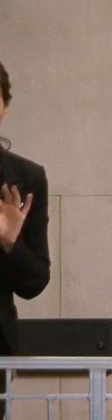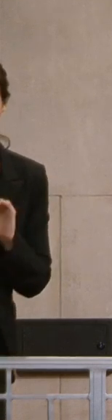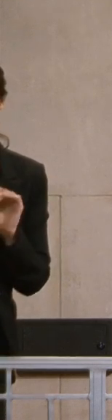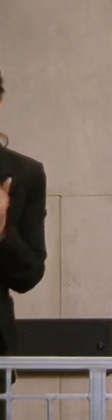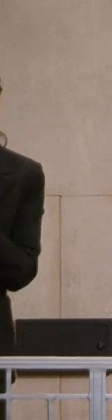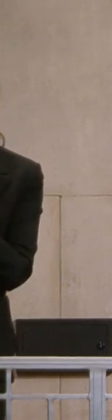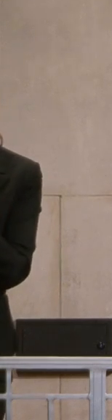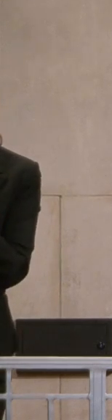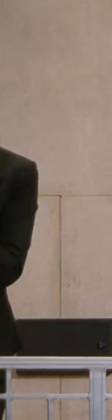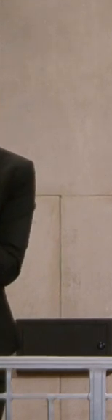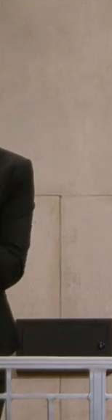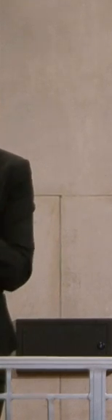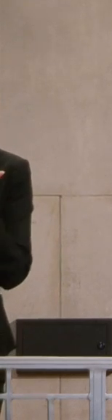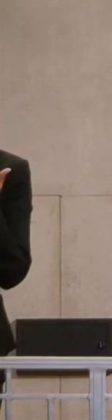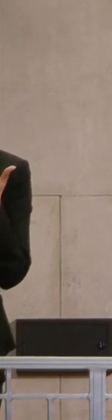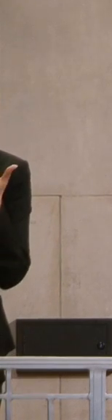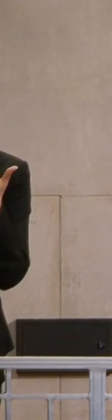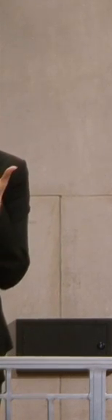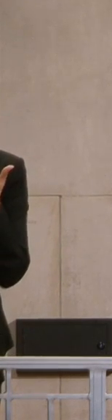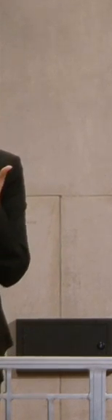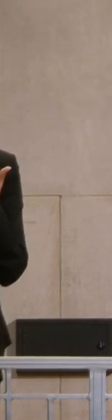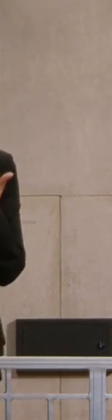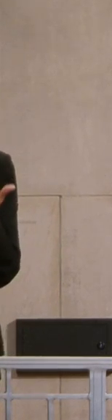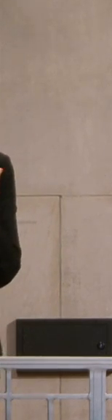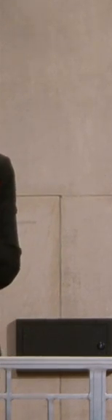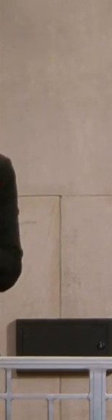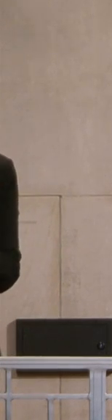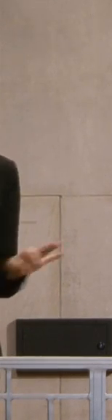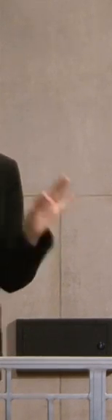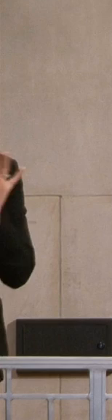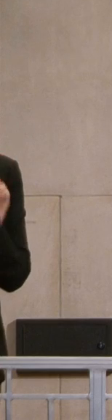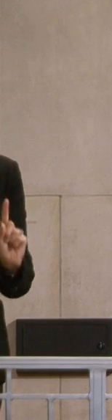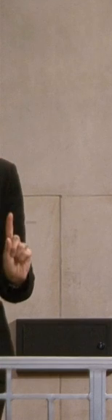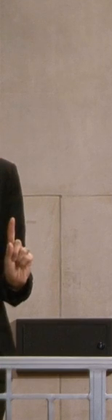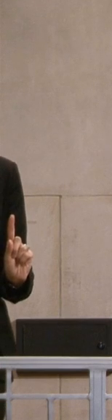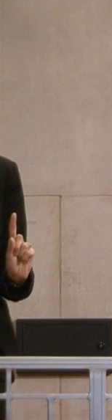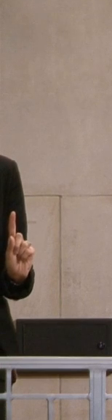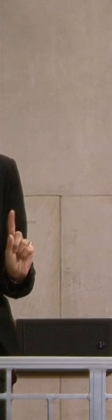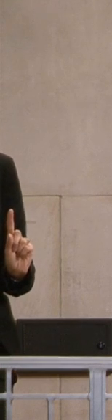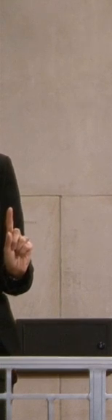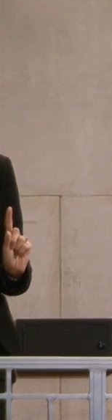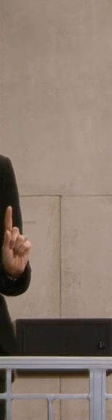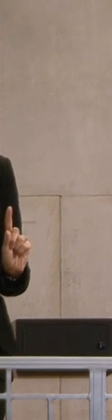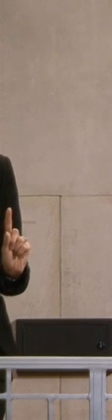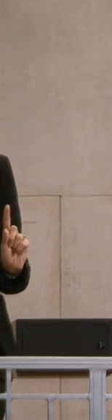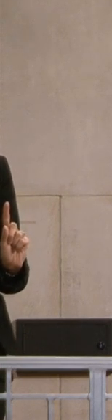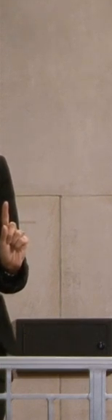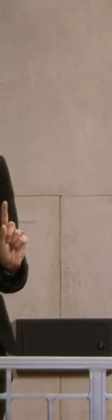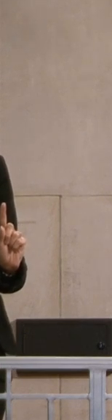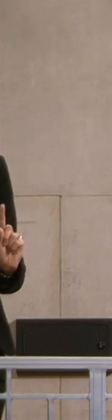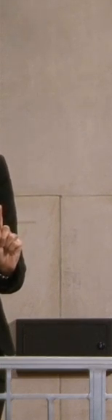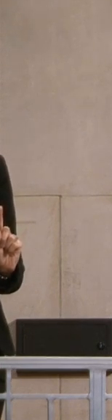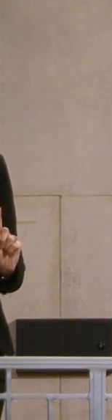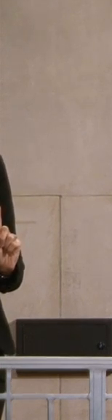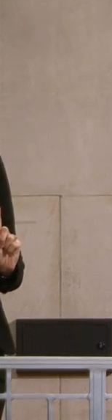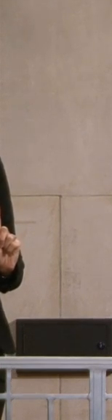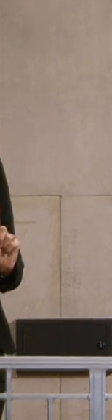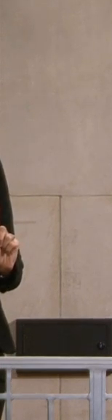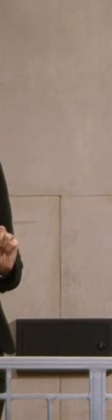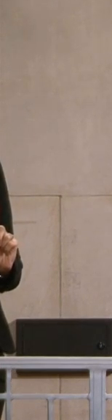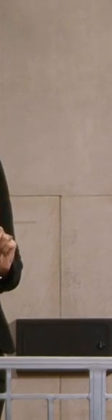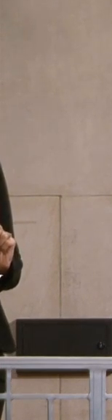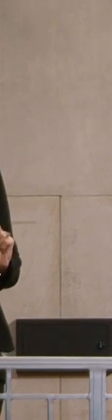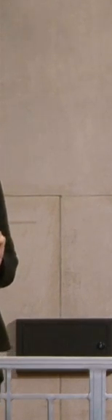those particular advances or protections, has been the extraordinary experience, which extends not just